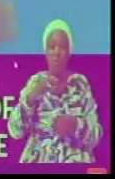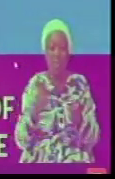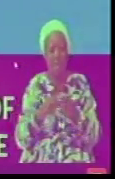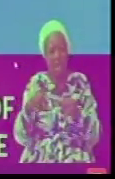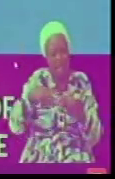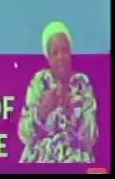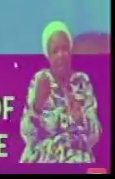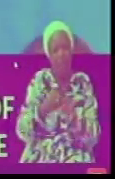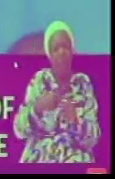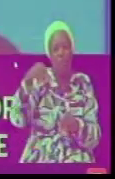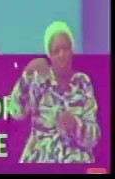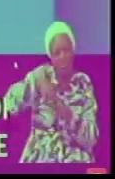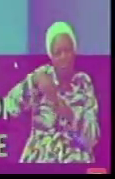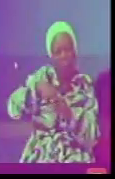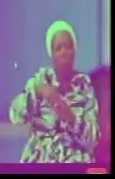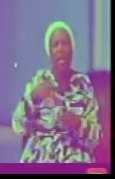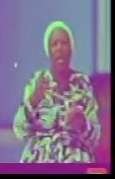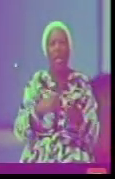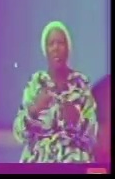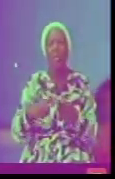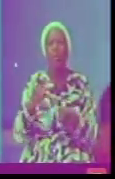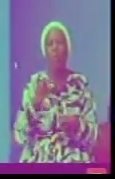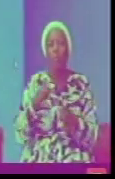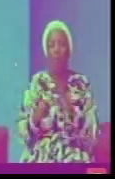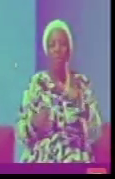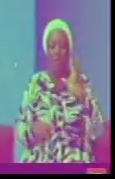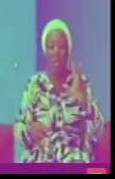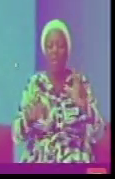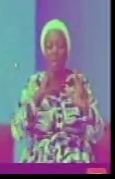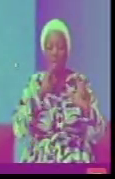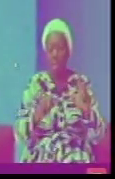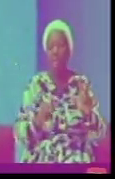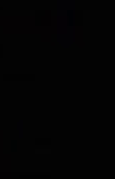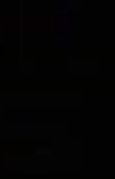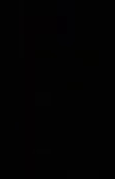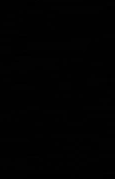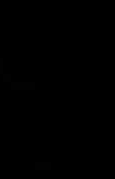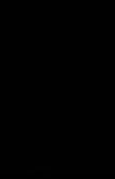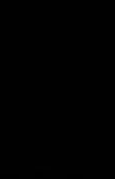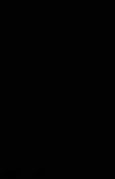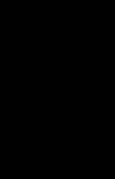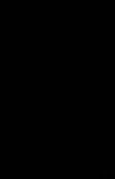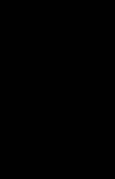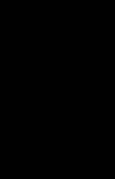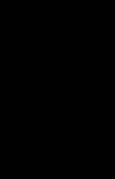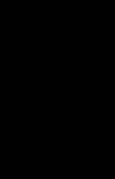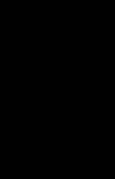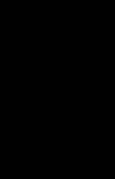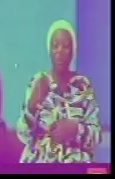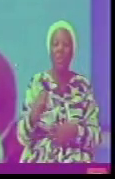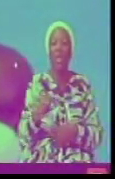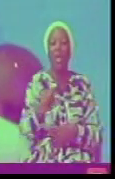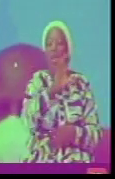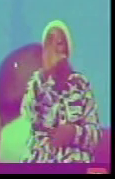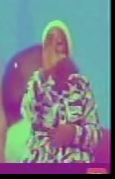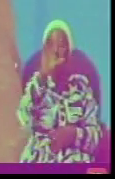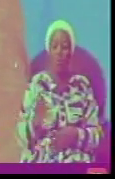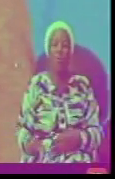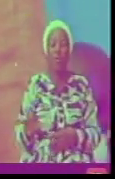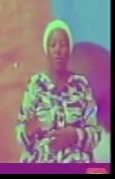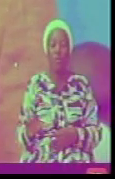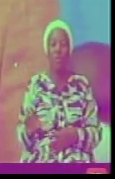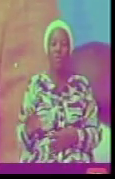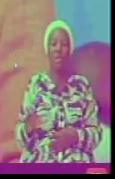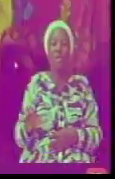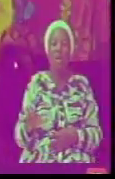safe soul, a righteous soul, and it starts from within, that's conversion. Point number the